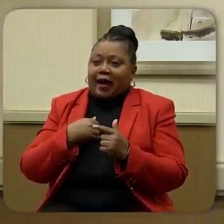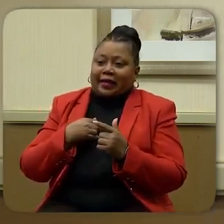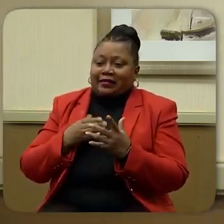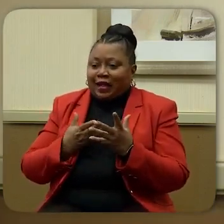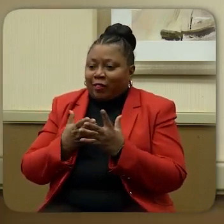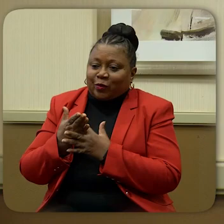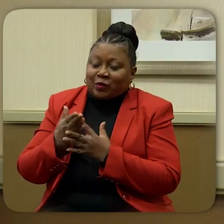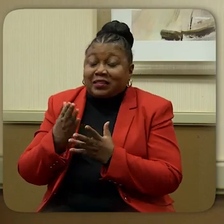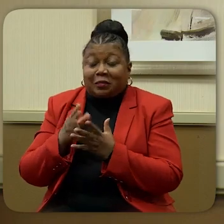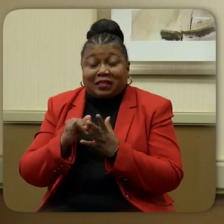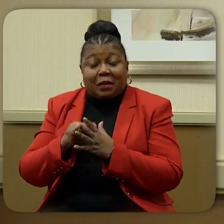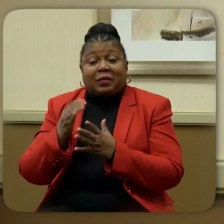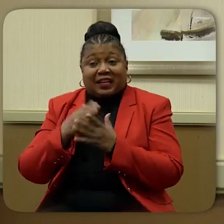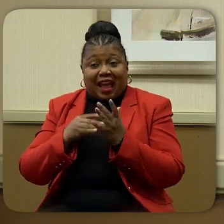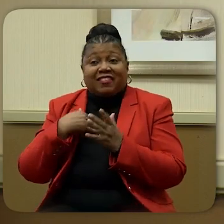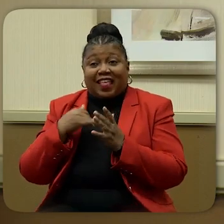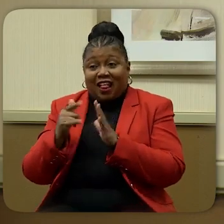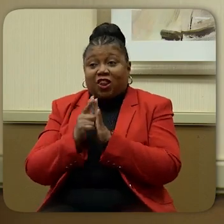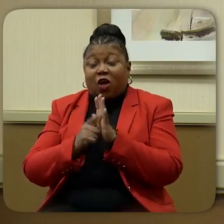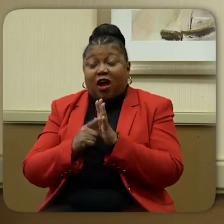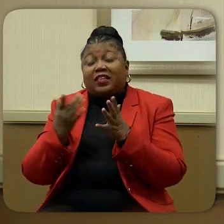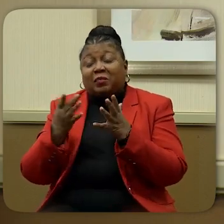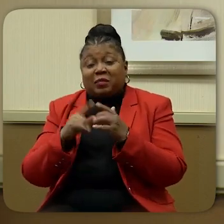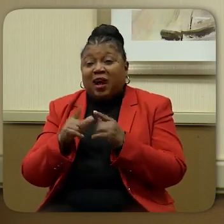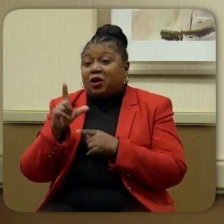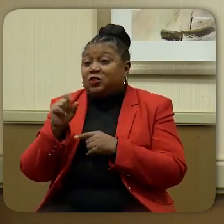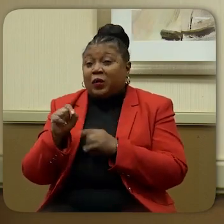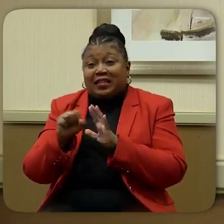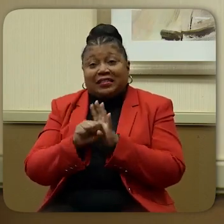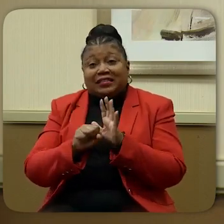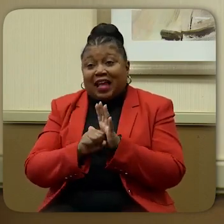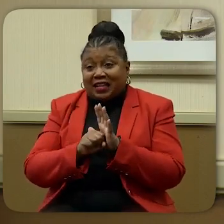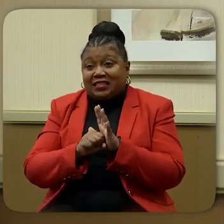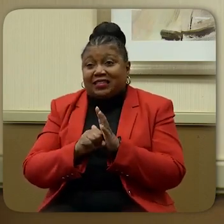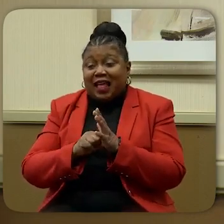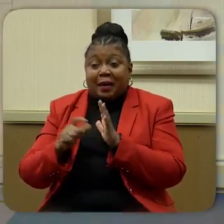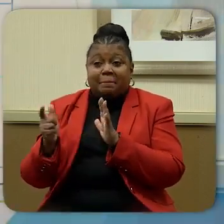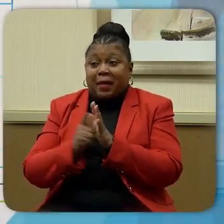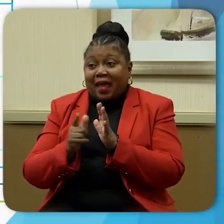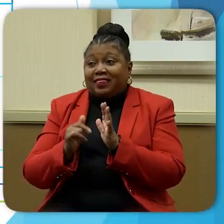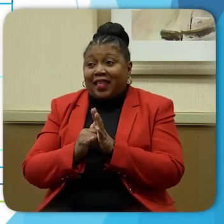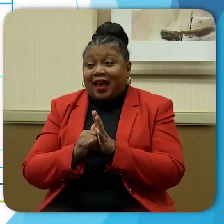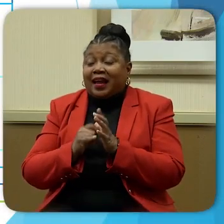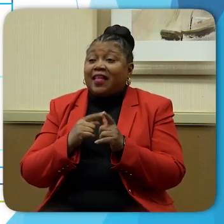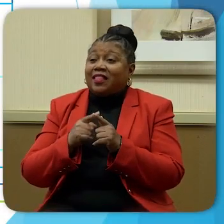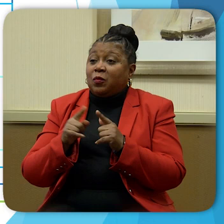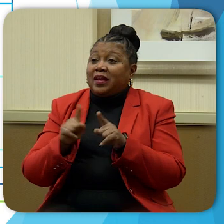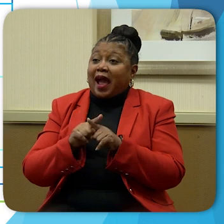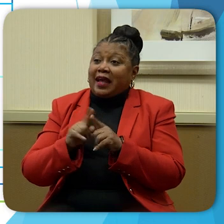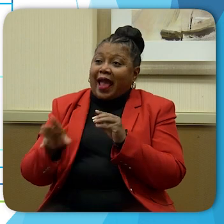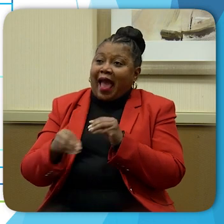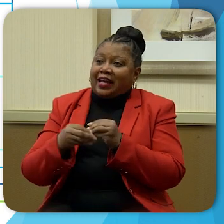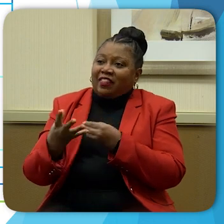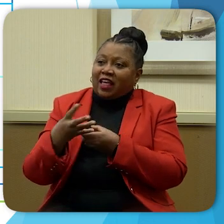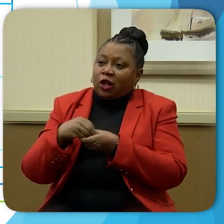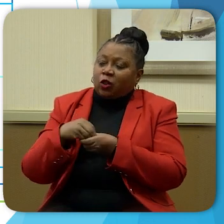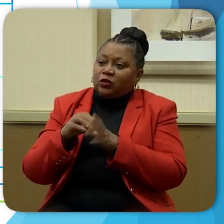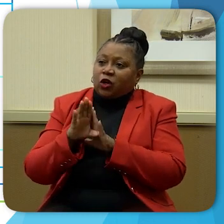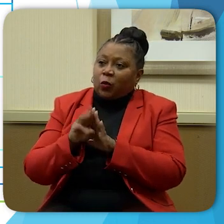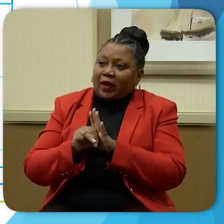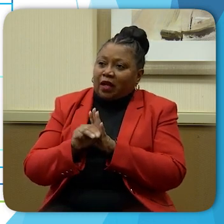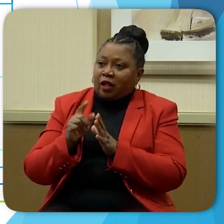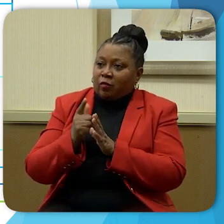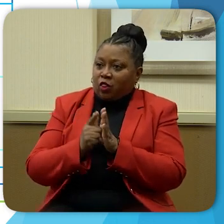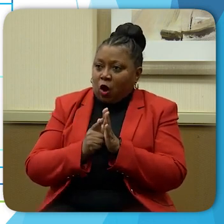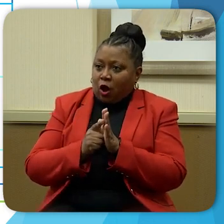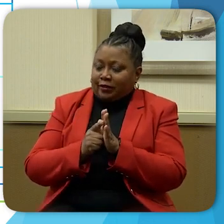navigate some of that. But we have that law. There's probably about 20 states that ban that. And then we added the inclusive curriculum law